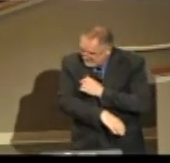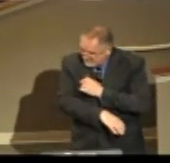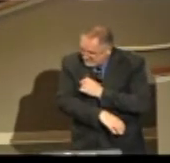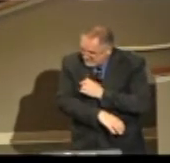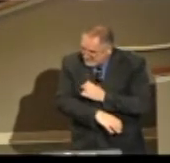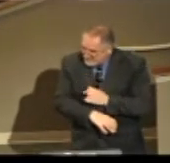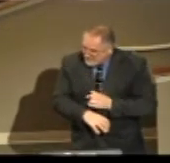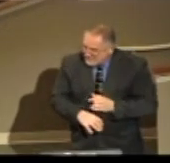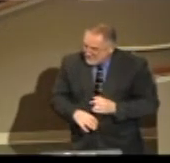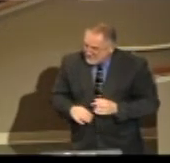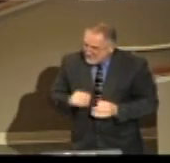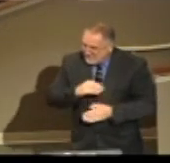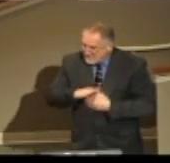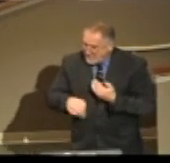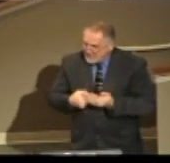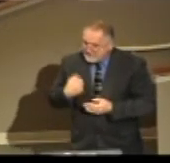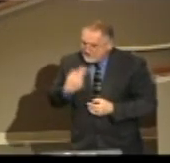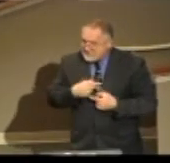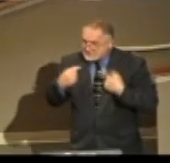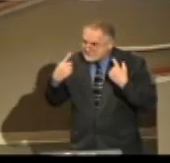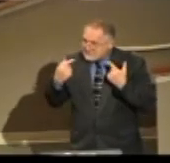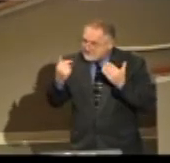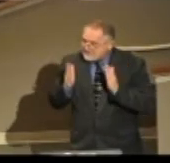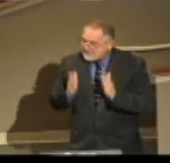Can I tell you, all of us are a bunch of sinners.